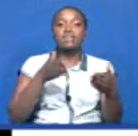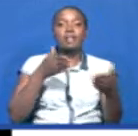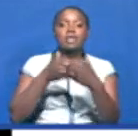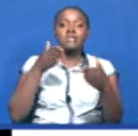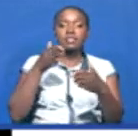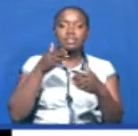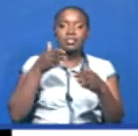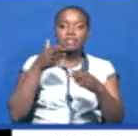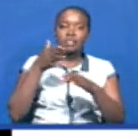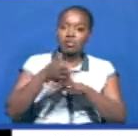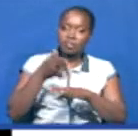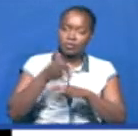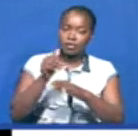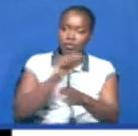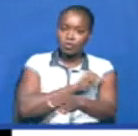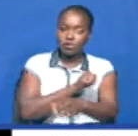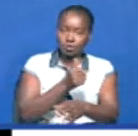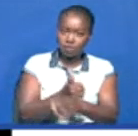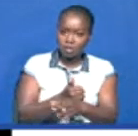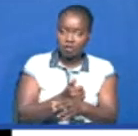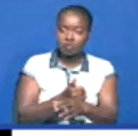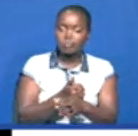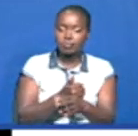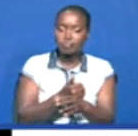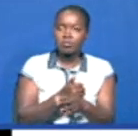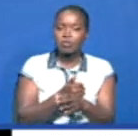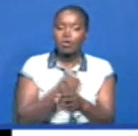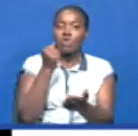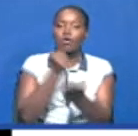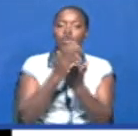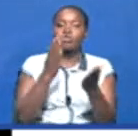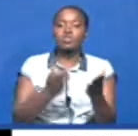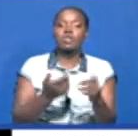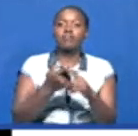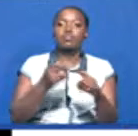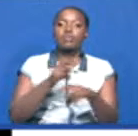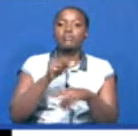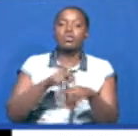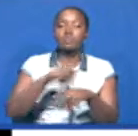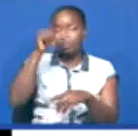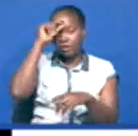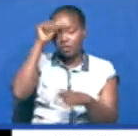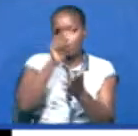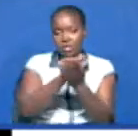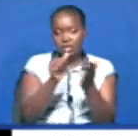Frida Kaberia, officers from the National Government Agencies and County